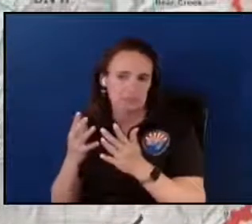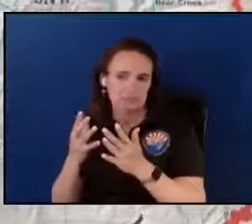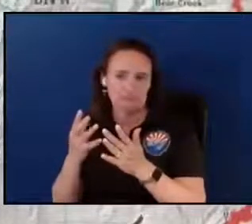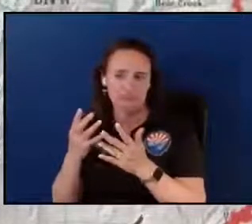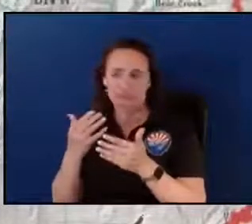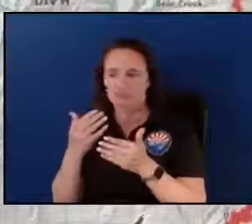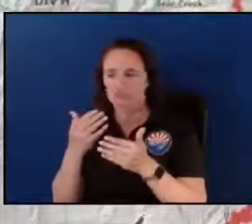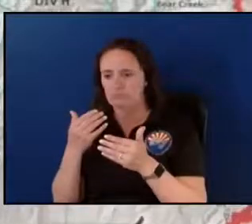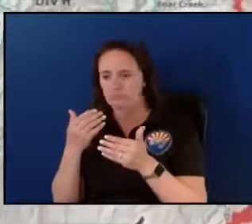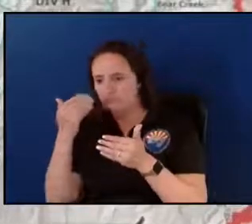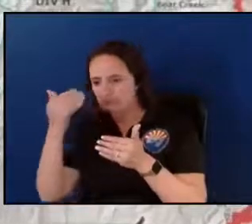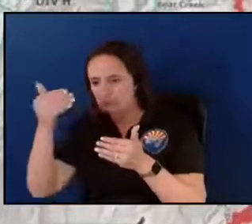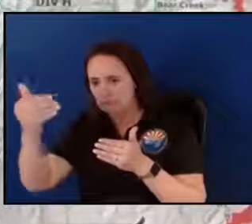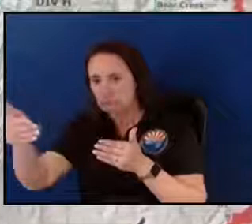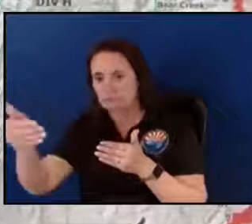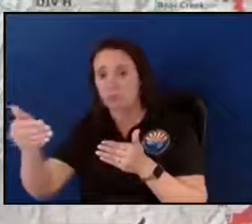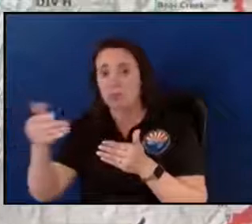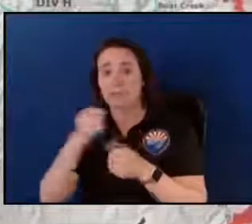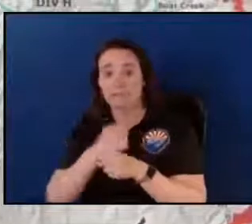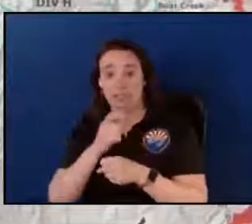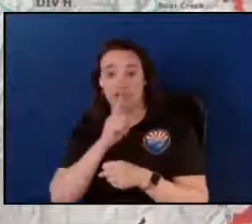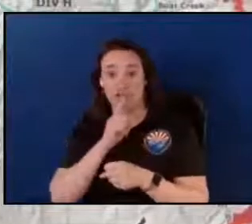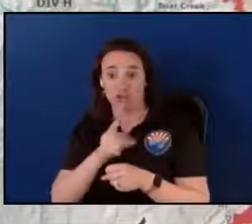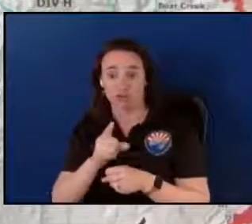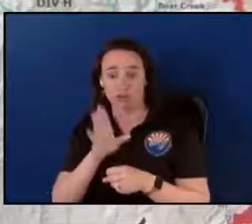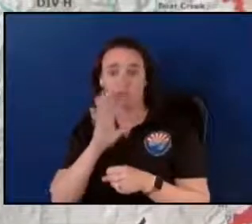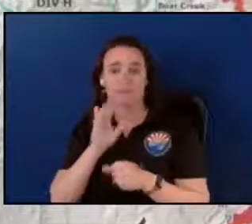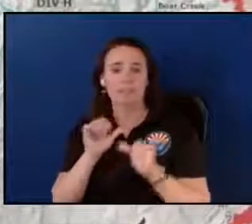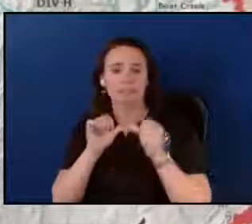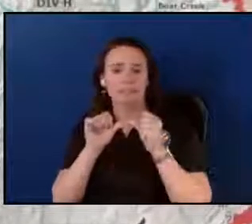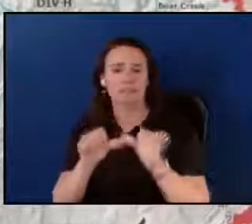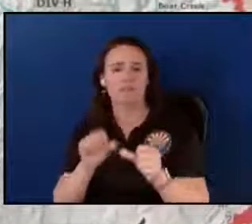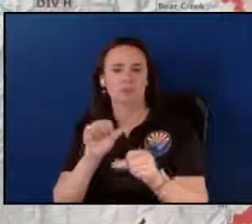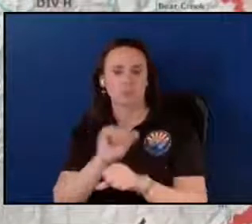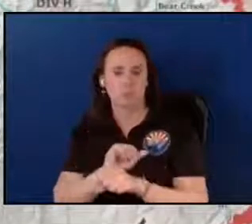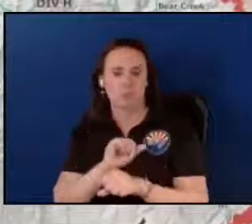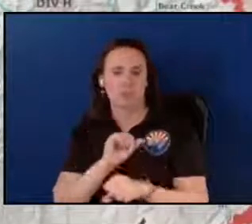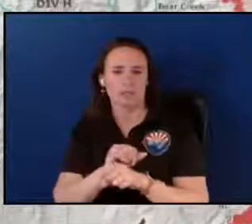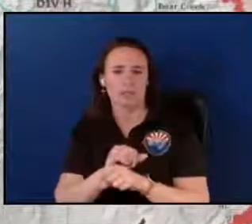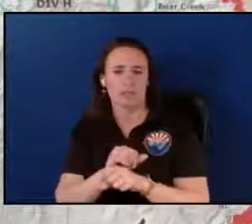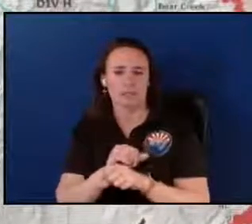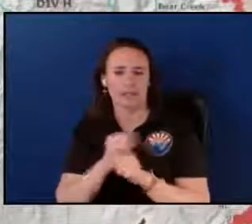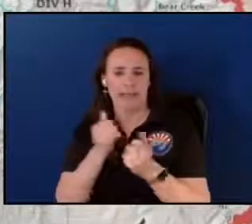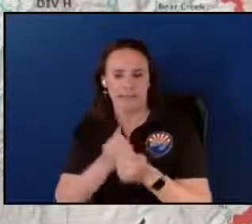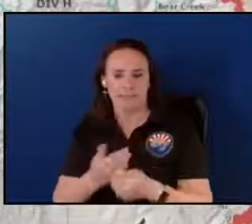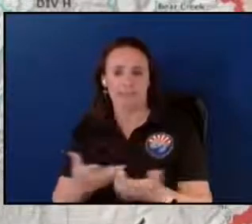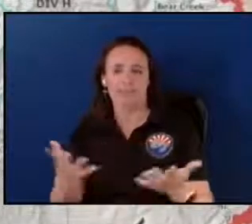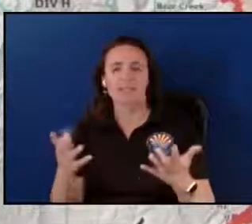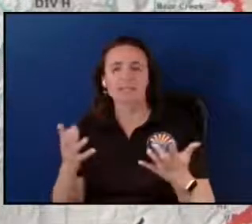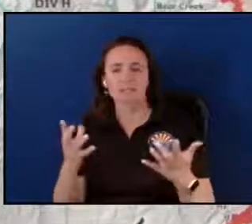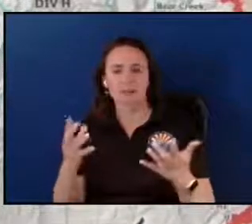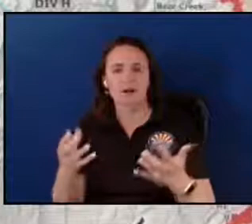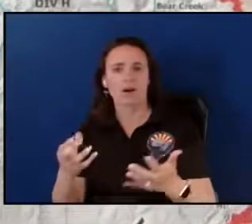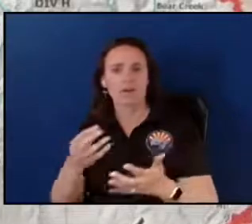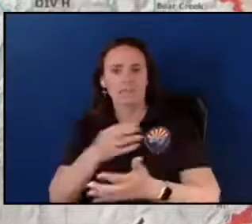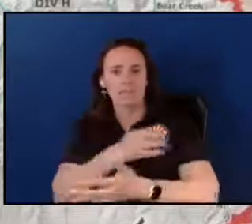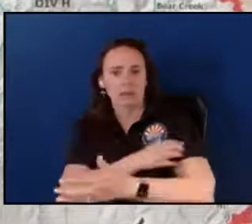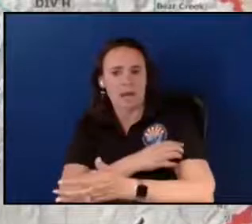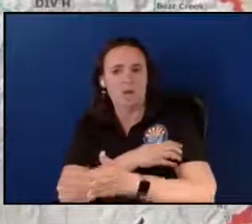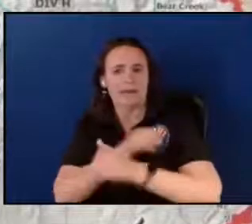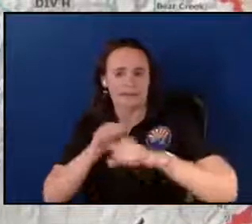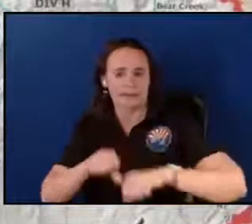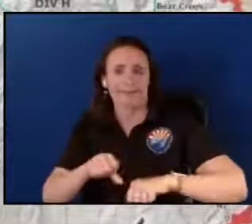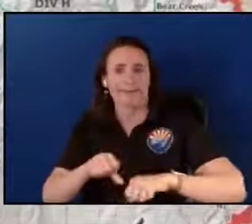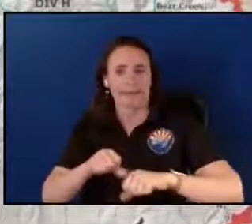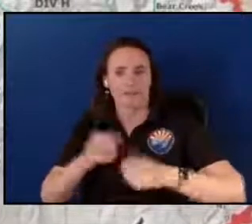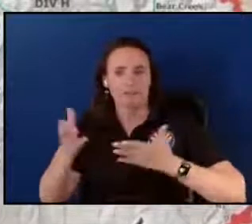want to assure you that we continue to work and we're gonna continue to do everything in our power to make sure that we're able to serve you the